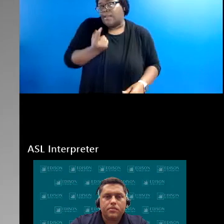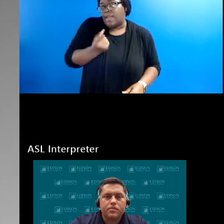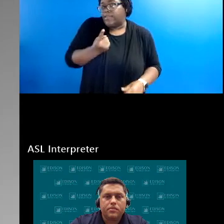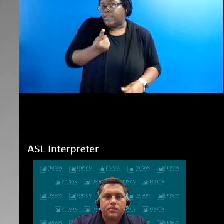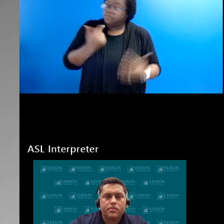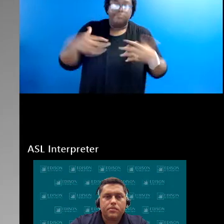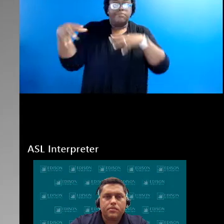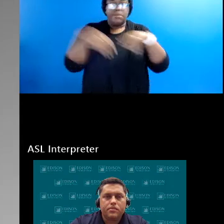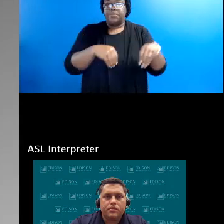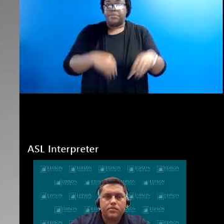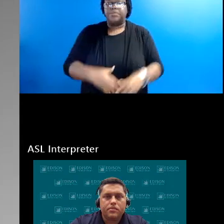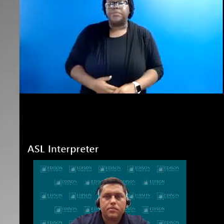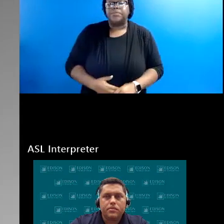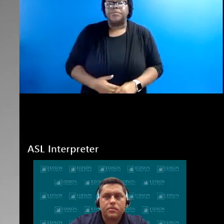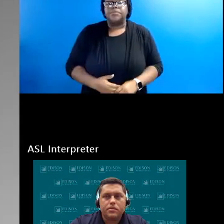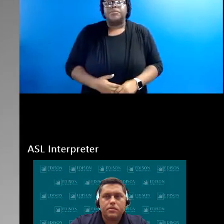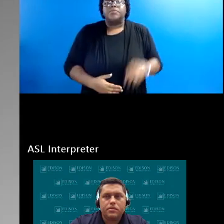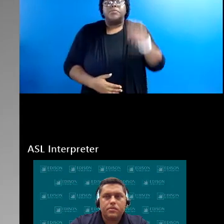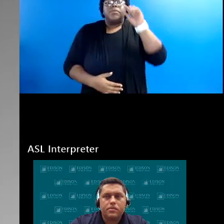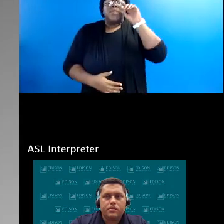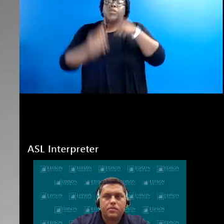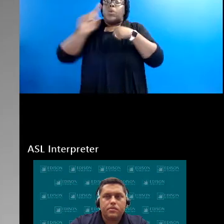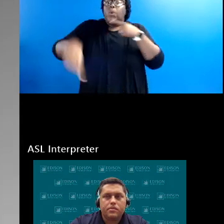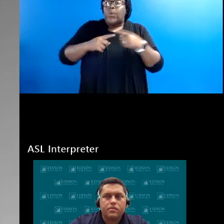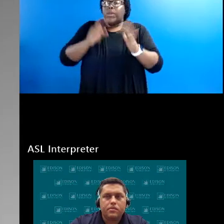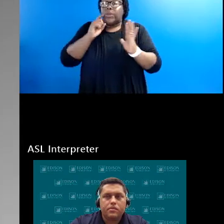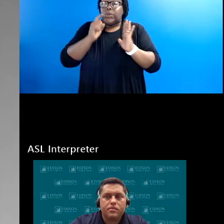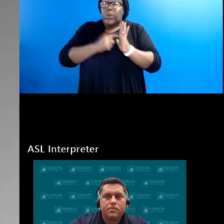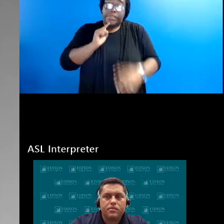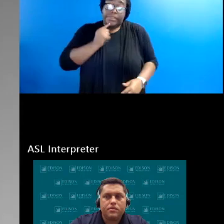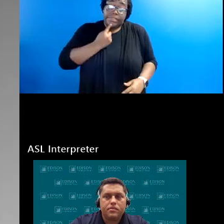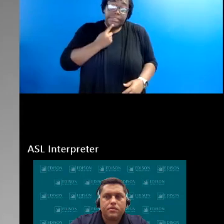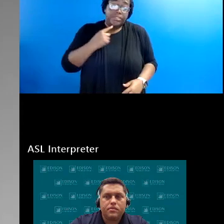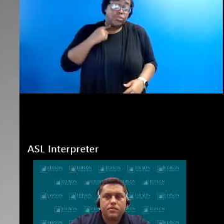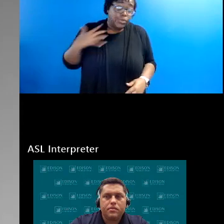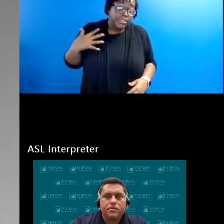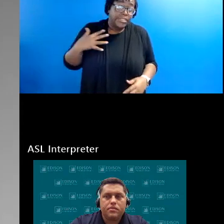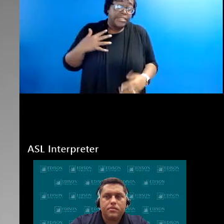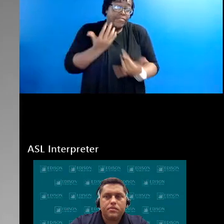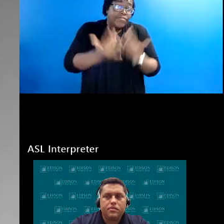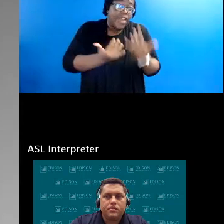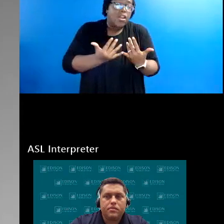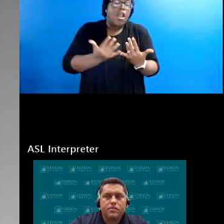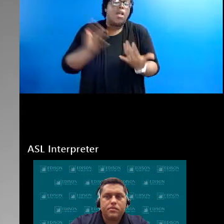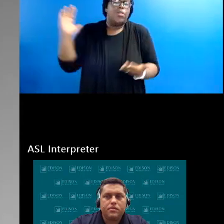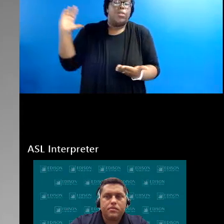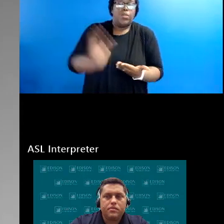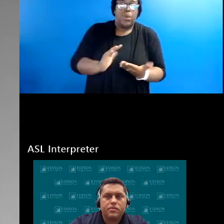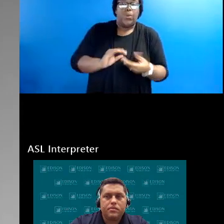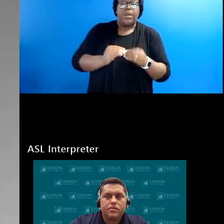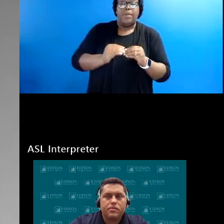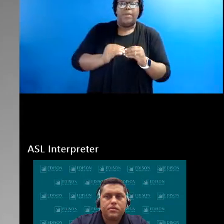What we're looking at is when there is significant risk of fire, lowering the fire potential index at which